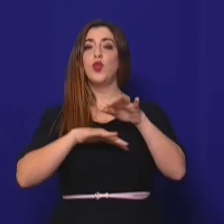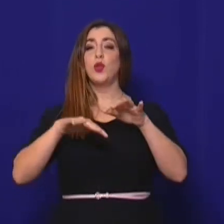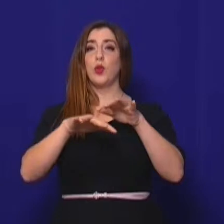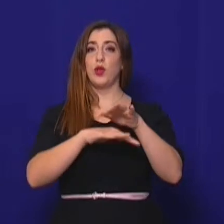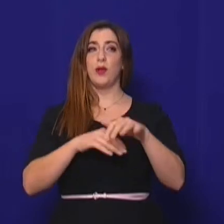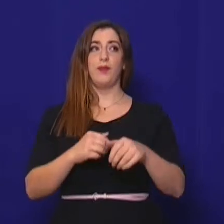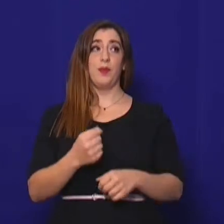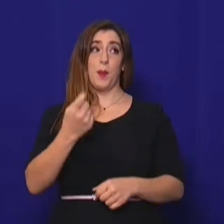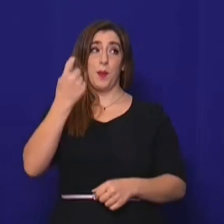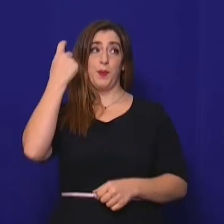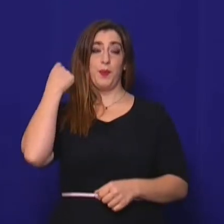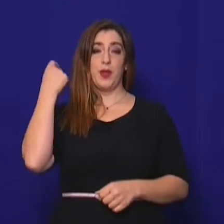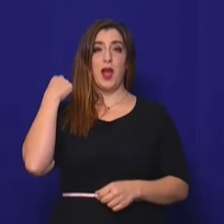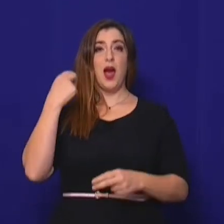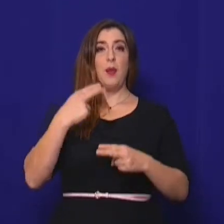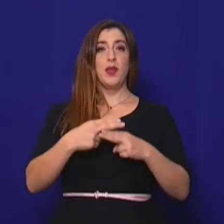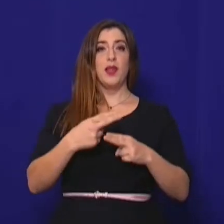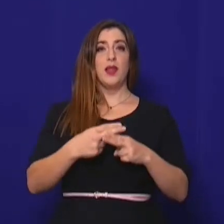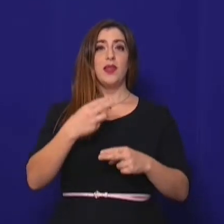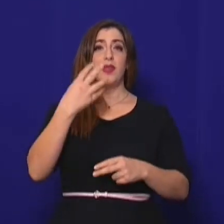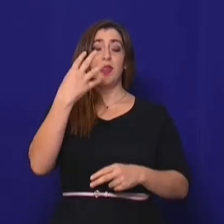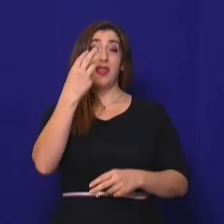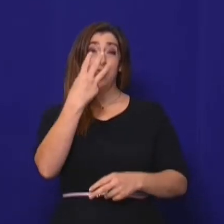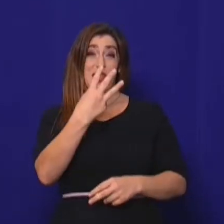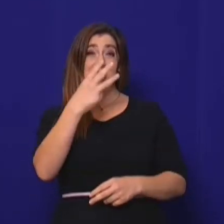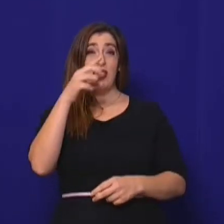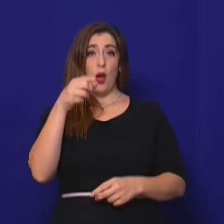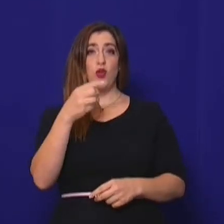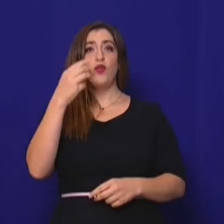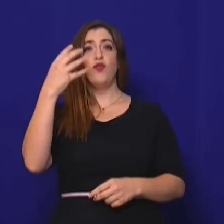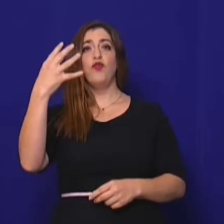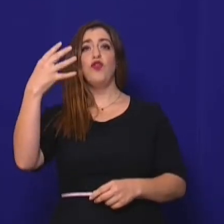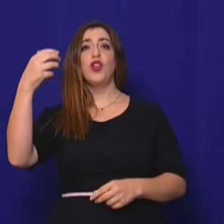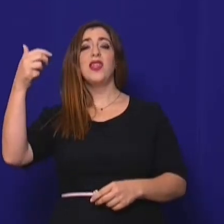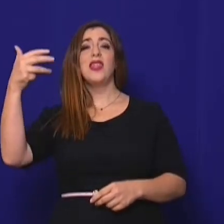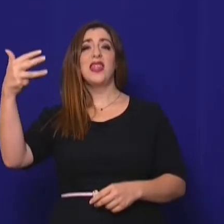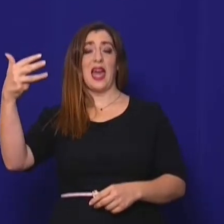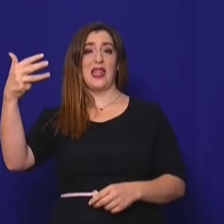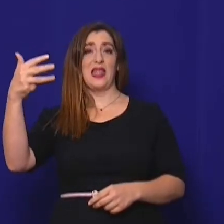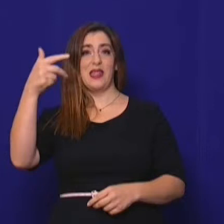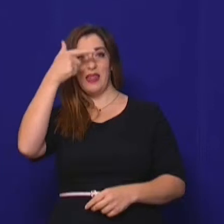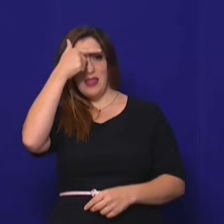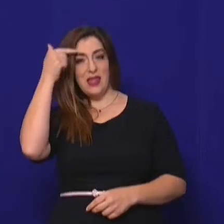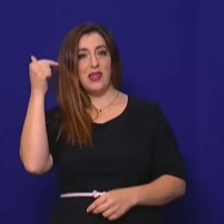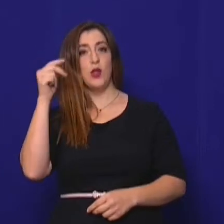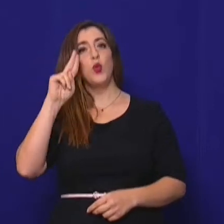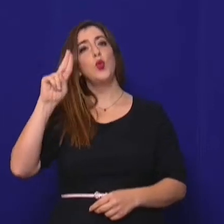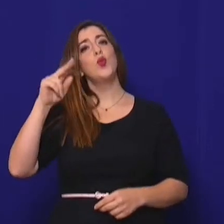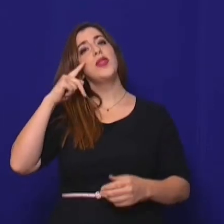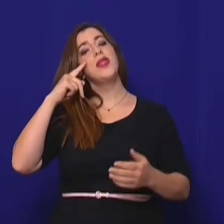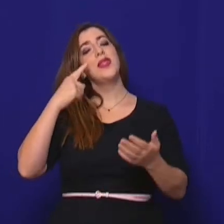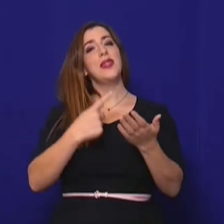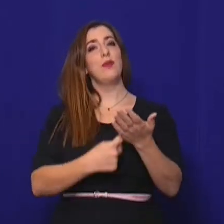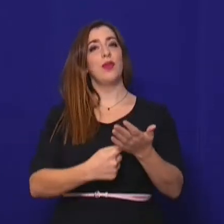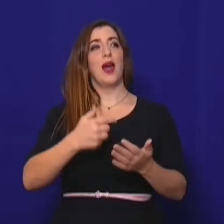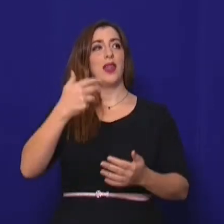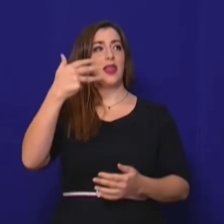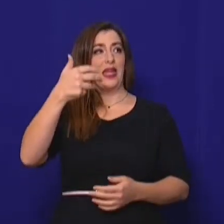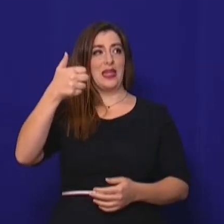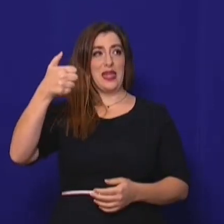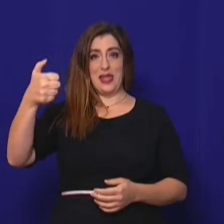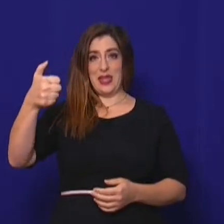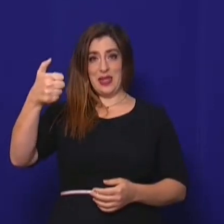ħamilna 3049 tests u minn dawn irriżultaw 96 każ ġdid li